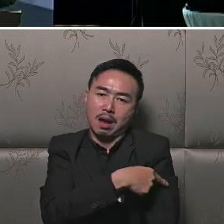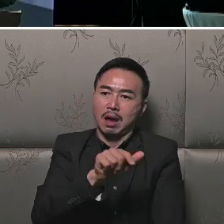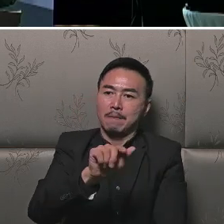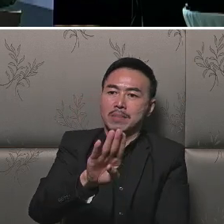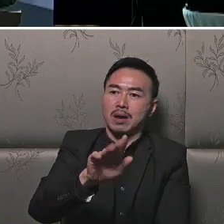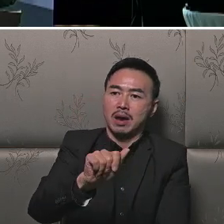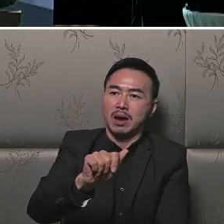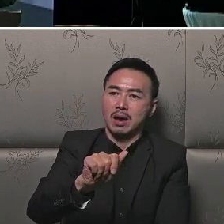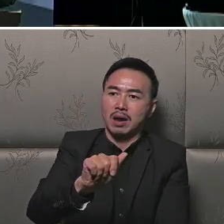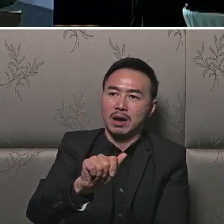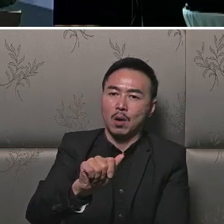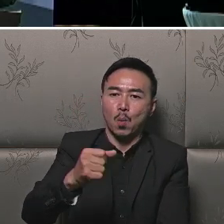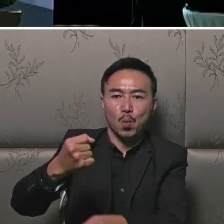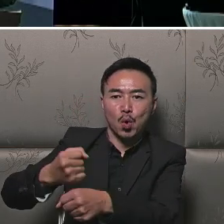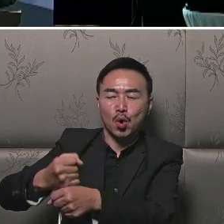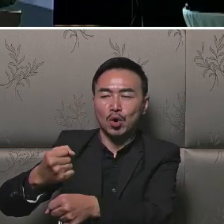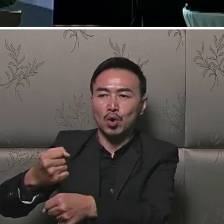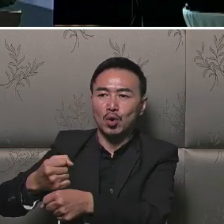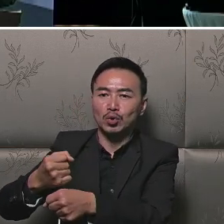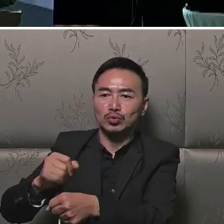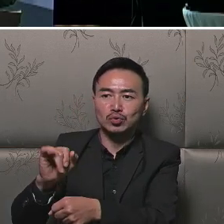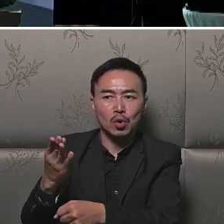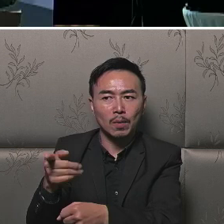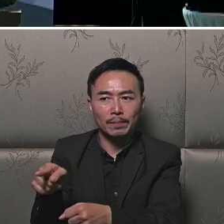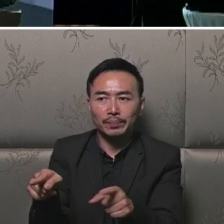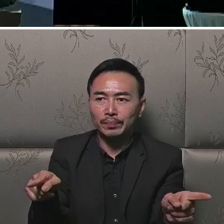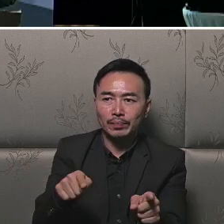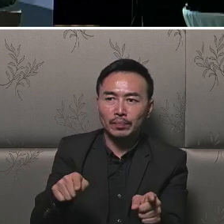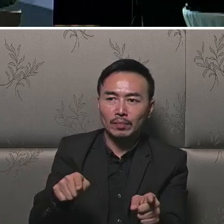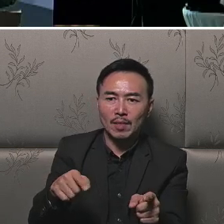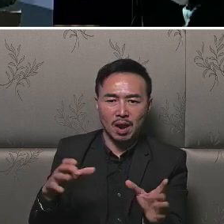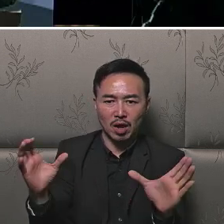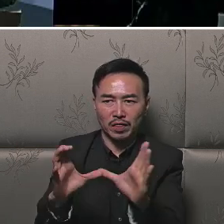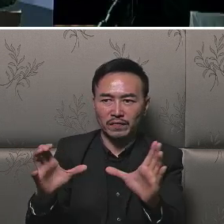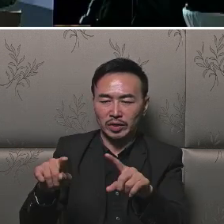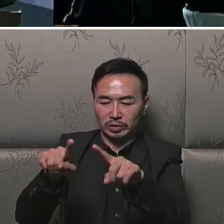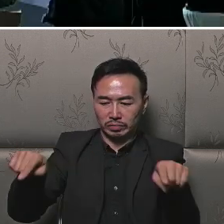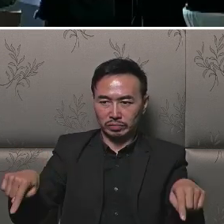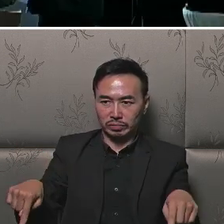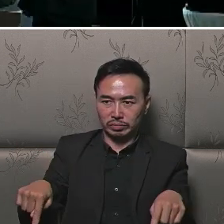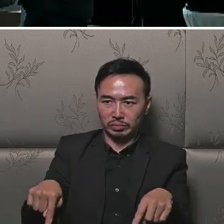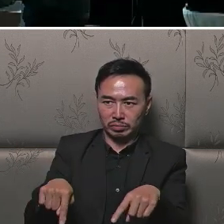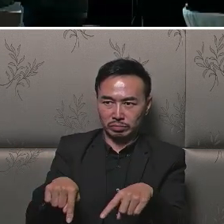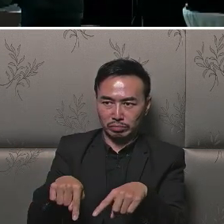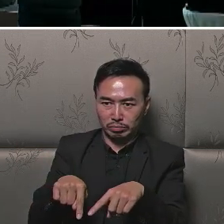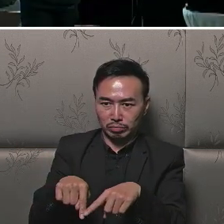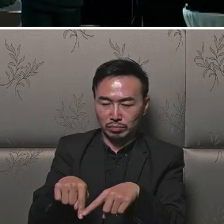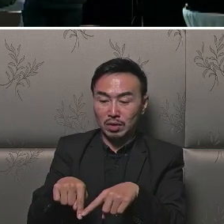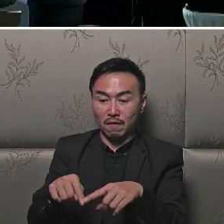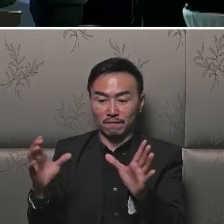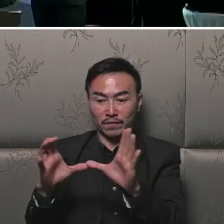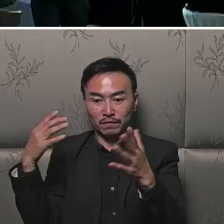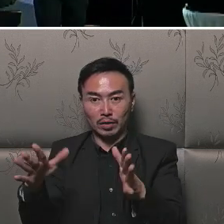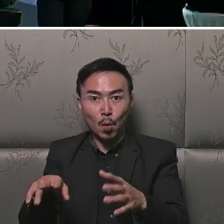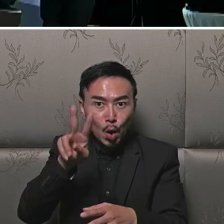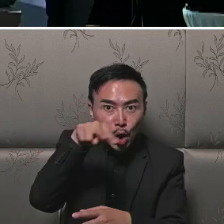Are they in normal streams? Are they working? Are they getting about? So what after pursuing are they, can you tell